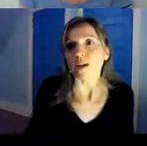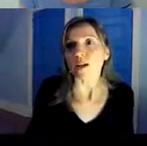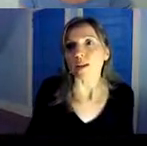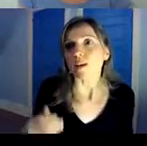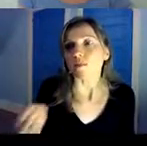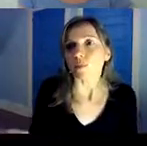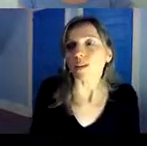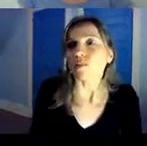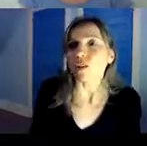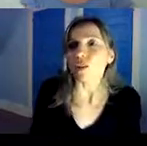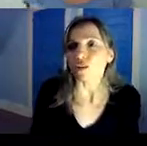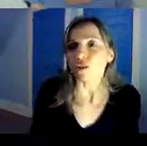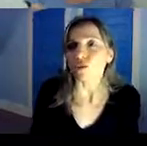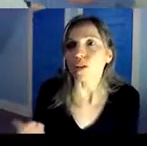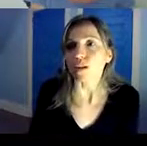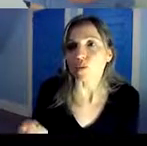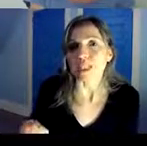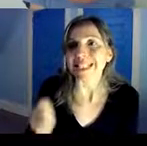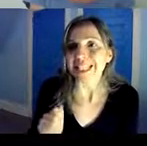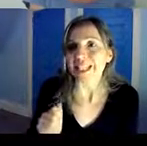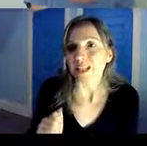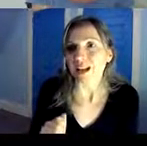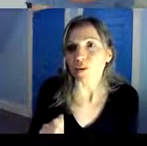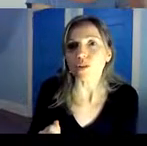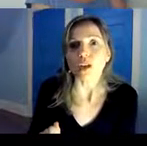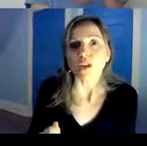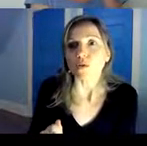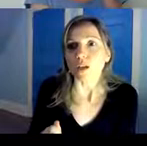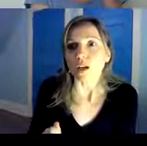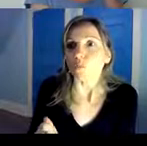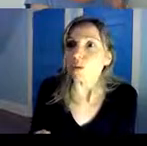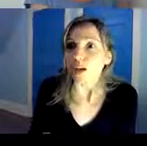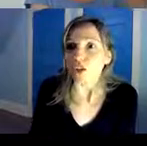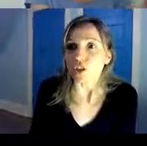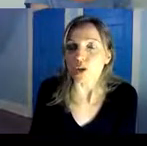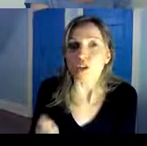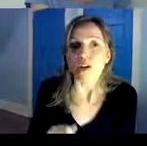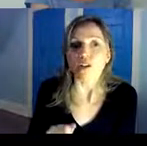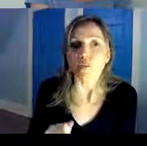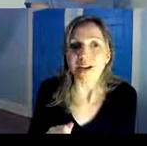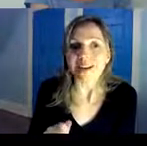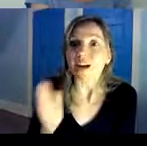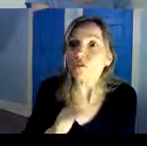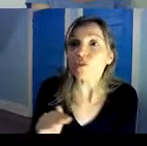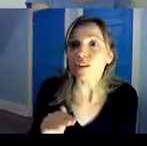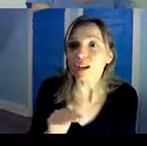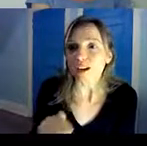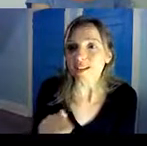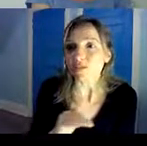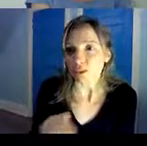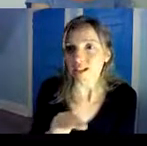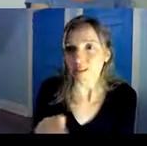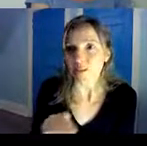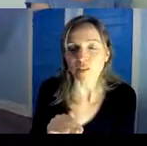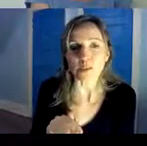buckthorn, and they often bring in volunteers to cut or to dig it out using a weed wrench. But after they're